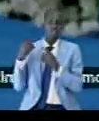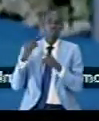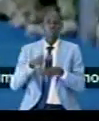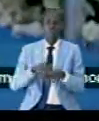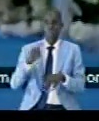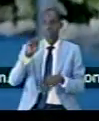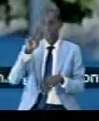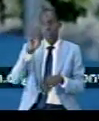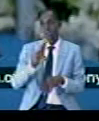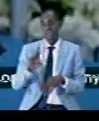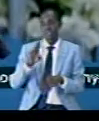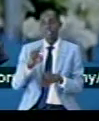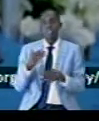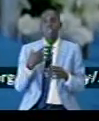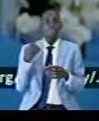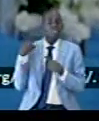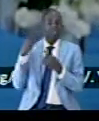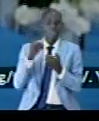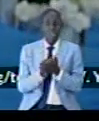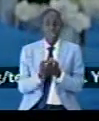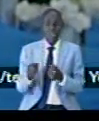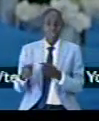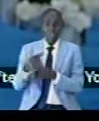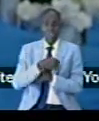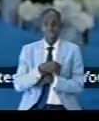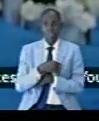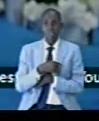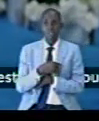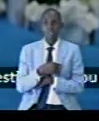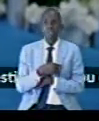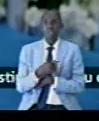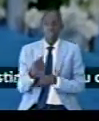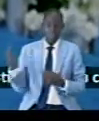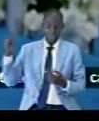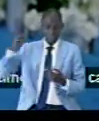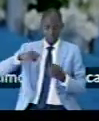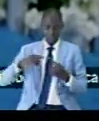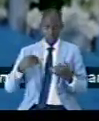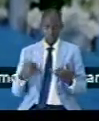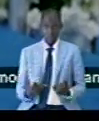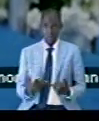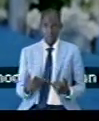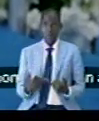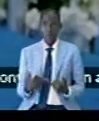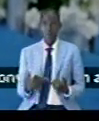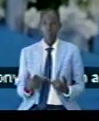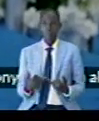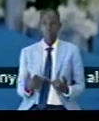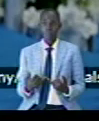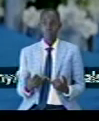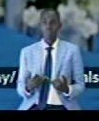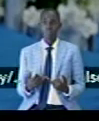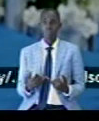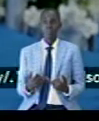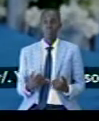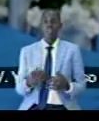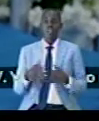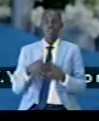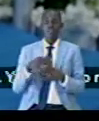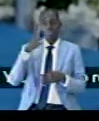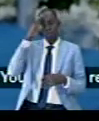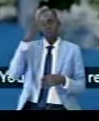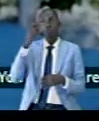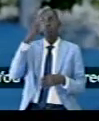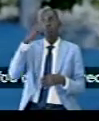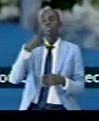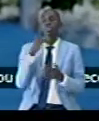ni Thursday na lati gba na titi doni ti mo to so pe ka gbowo la ibi ti